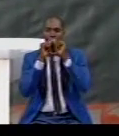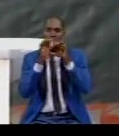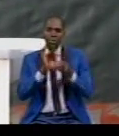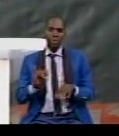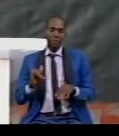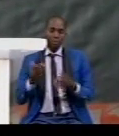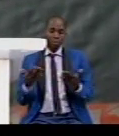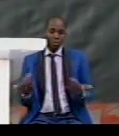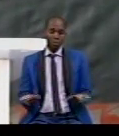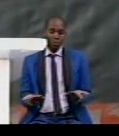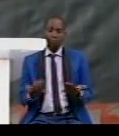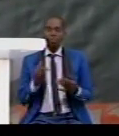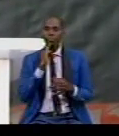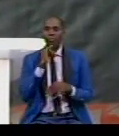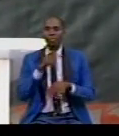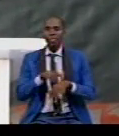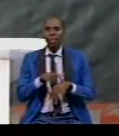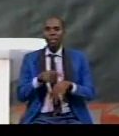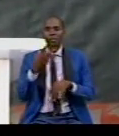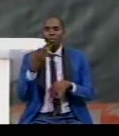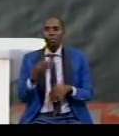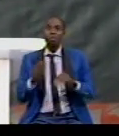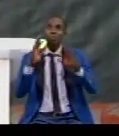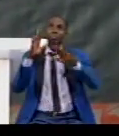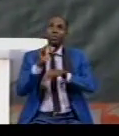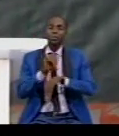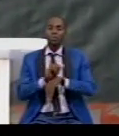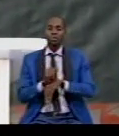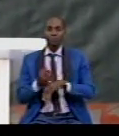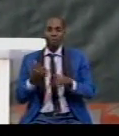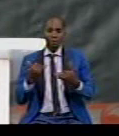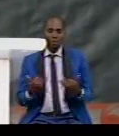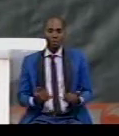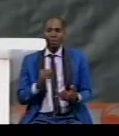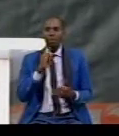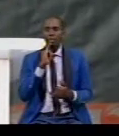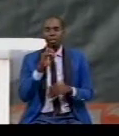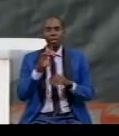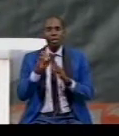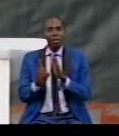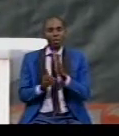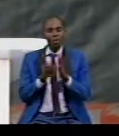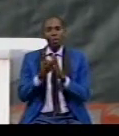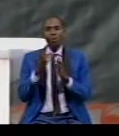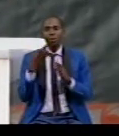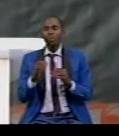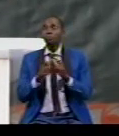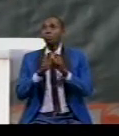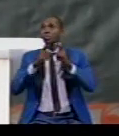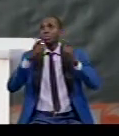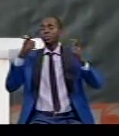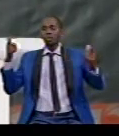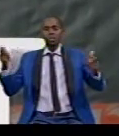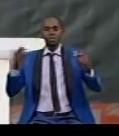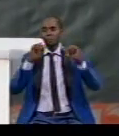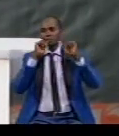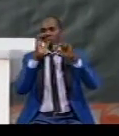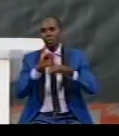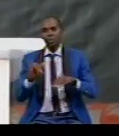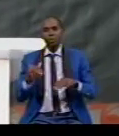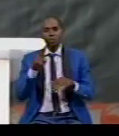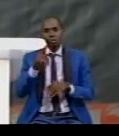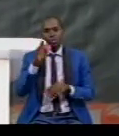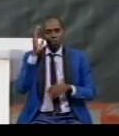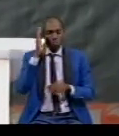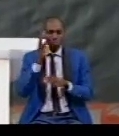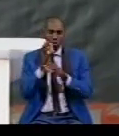miracles. The hour of the spectacular. All that I've heard. Call upon God, you will receive. What do you want God to change in your